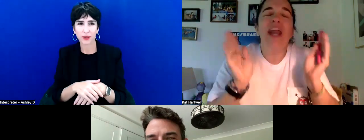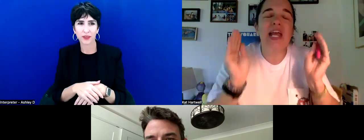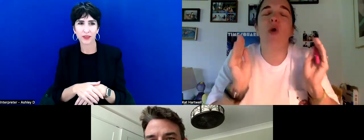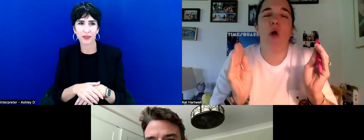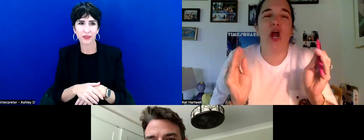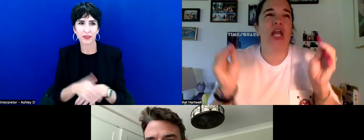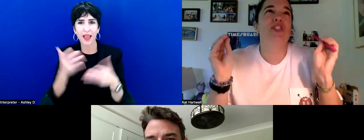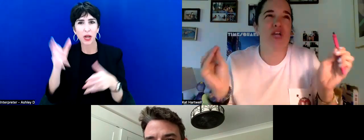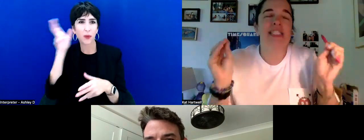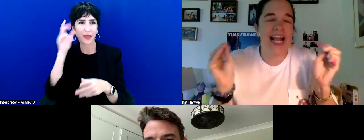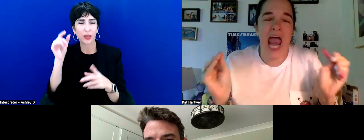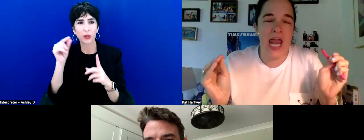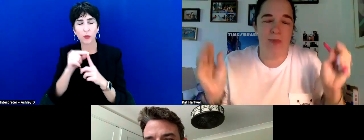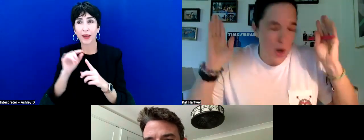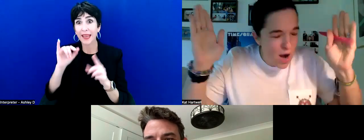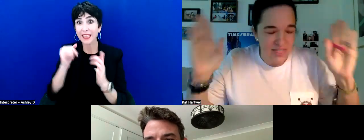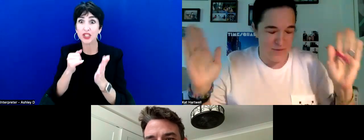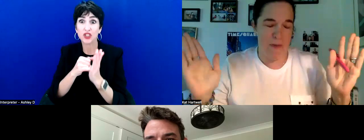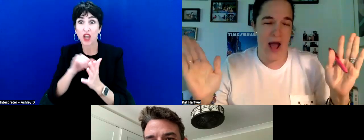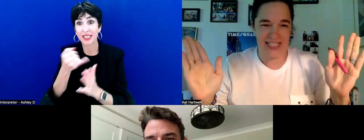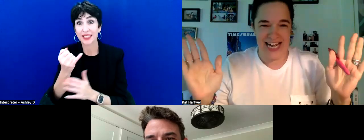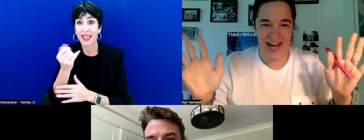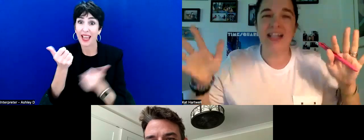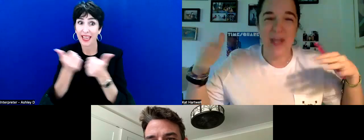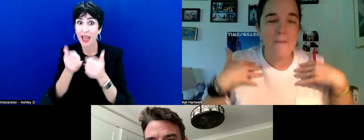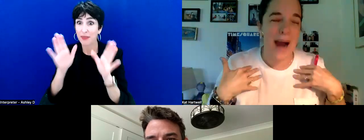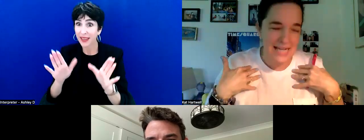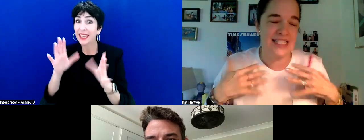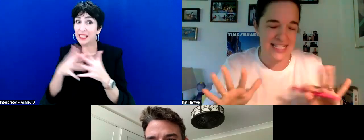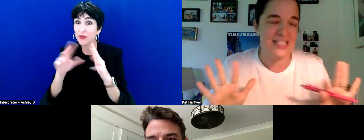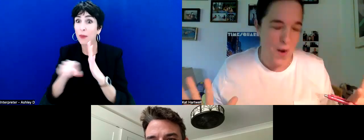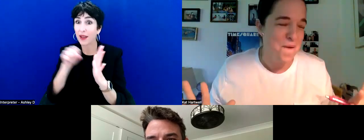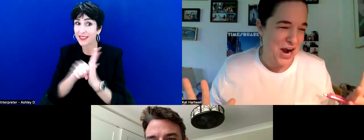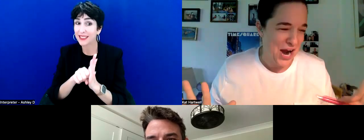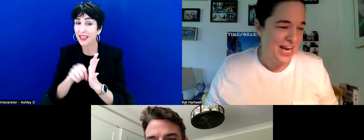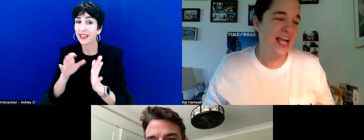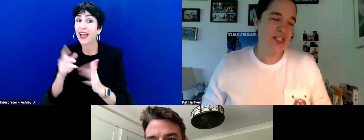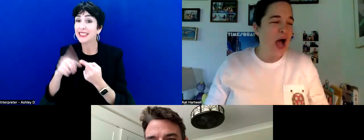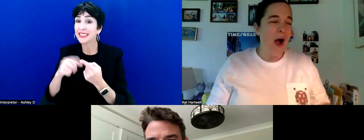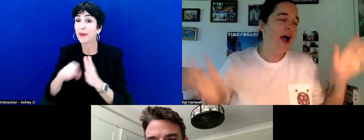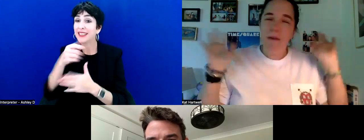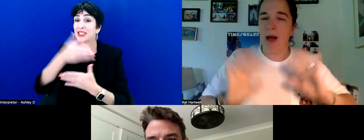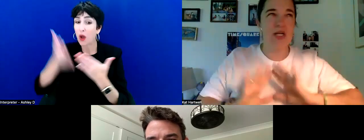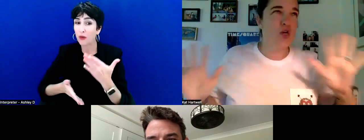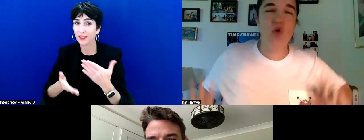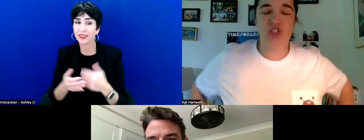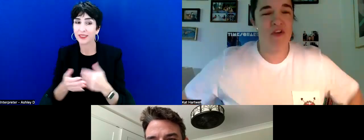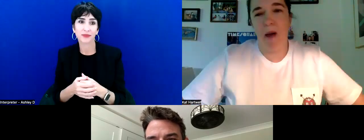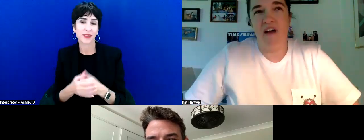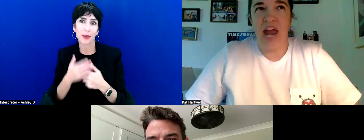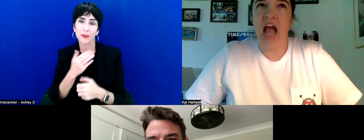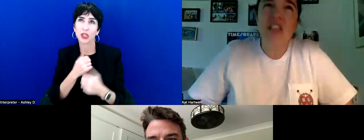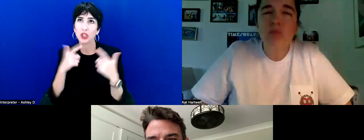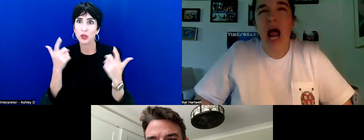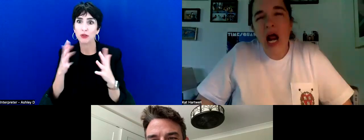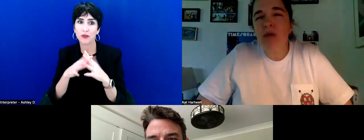I don't want to hear the word. It's just the game during the football season until my season's over. So Yeah. I'm a huge